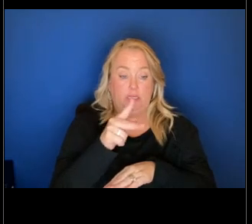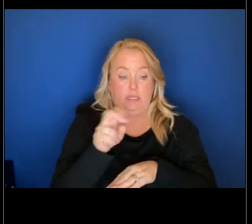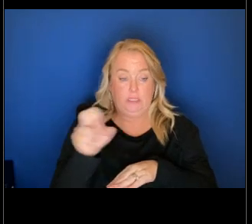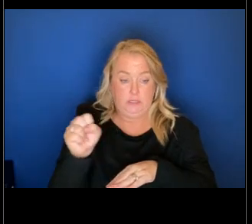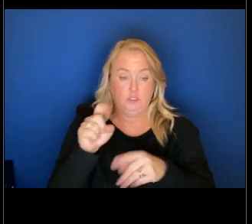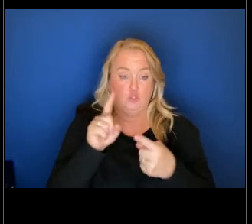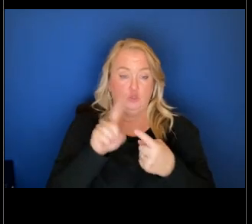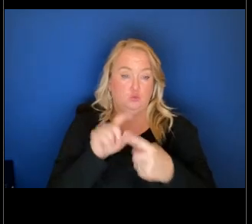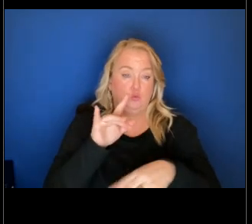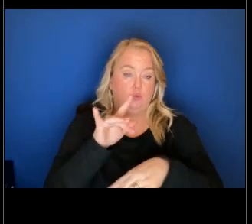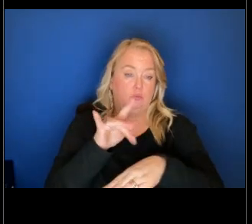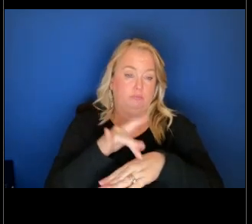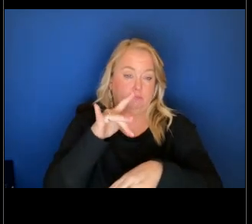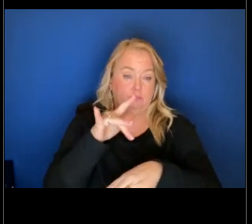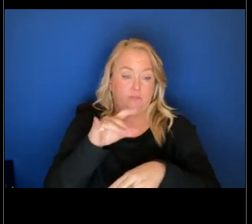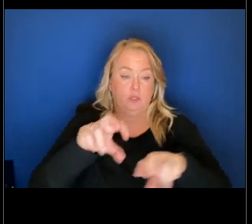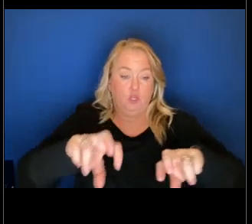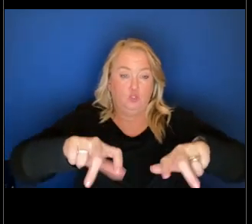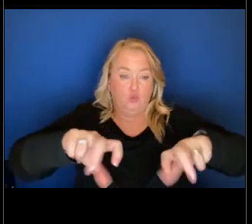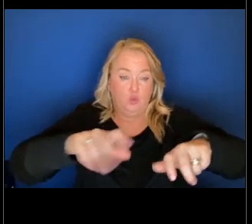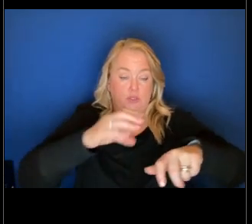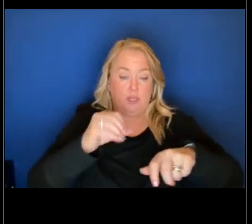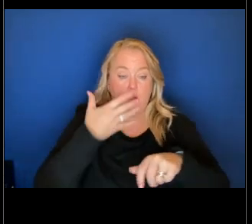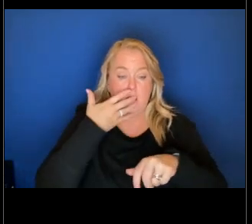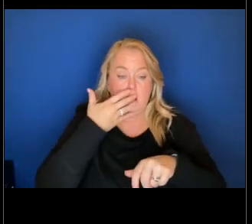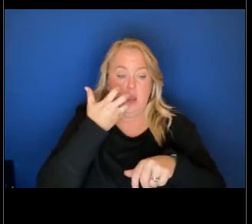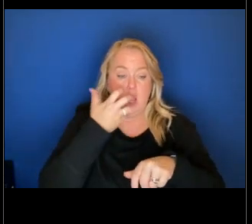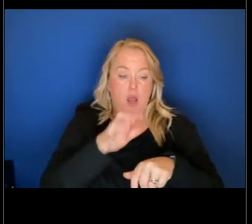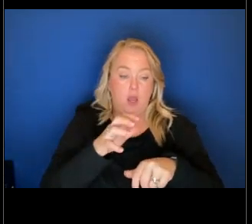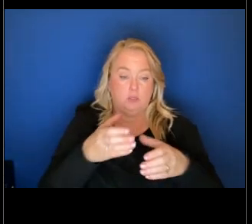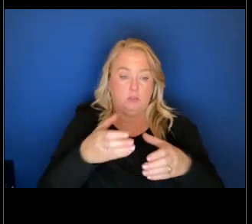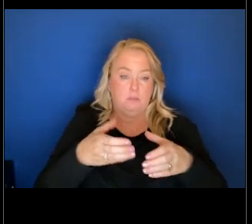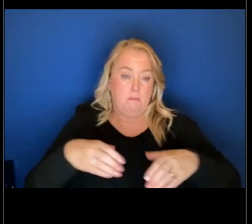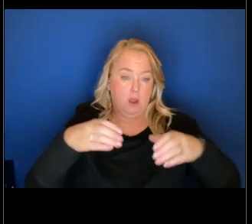reach the controls and hot pots and pans.